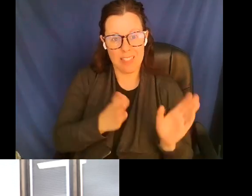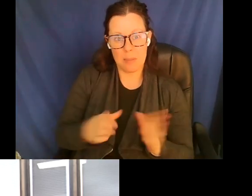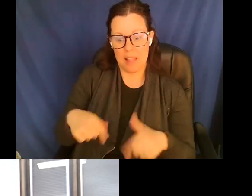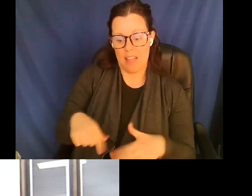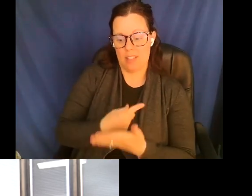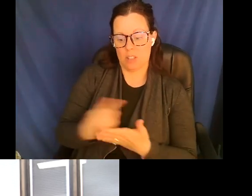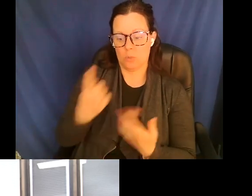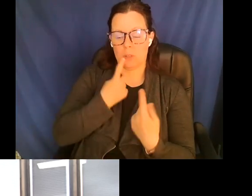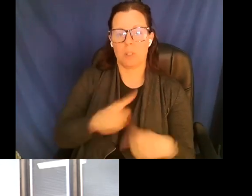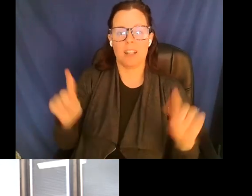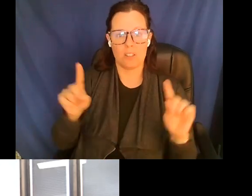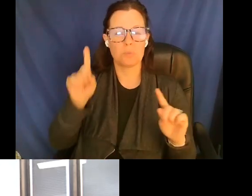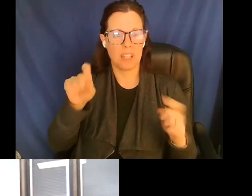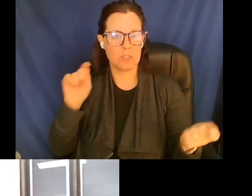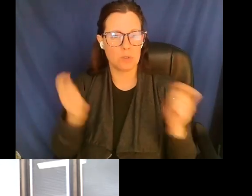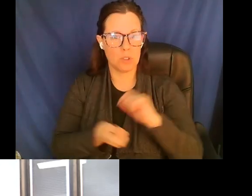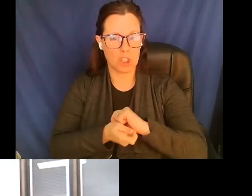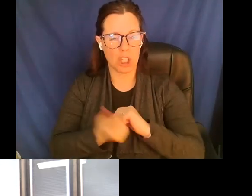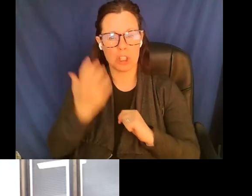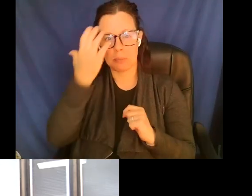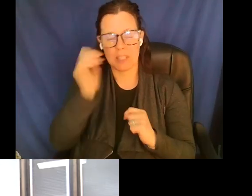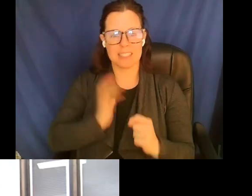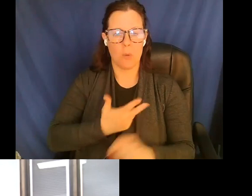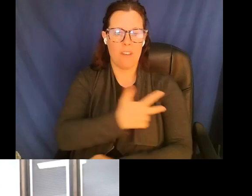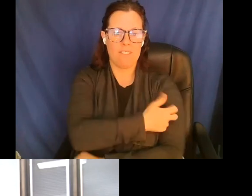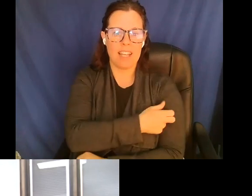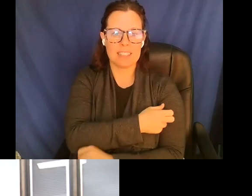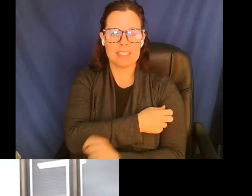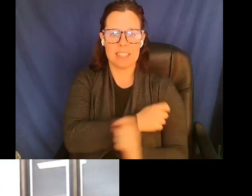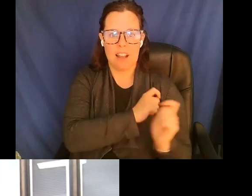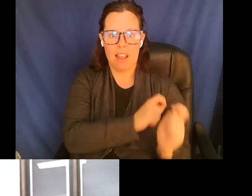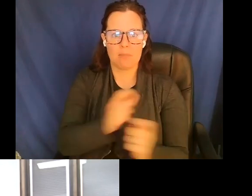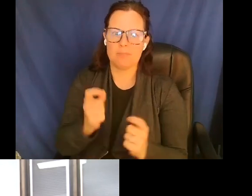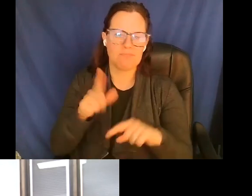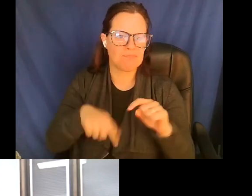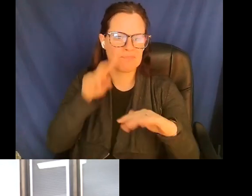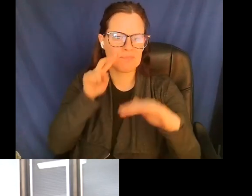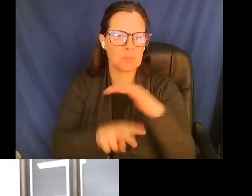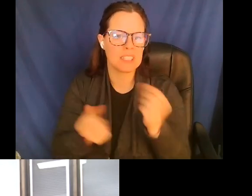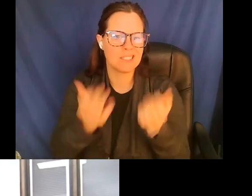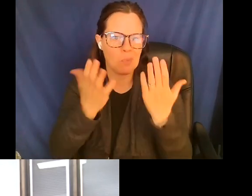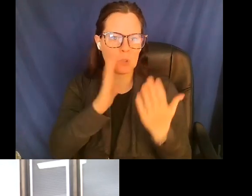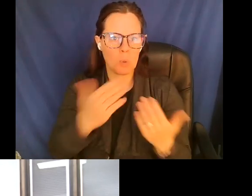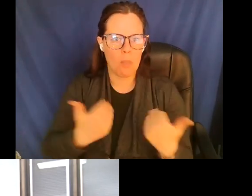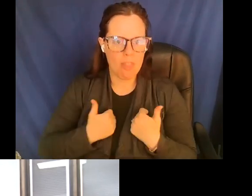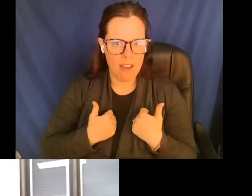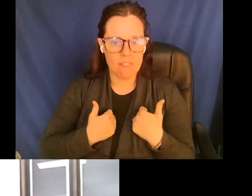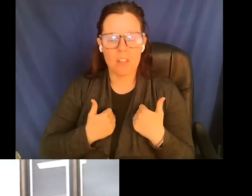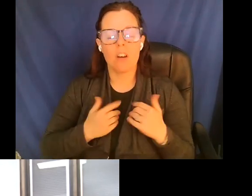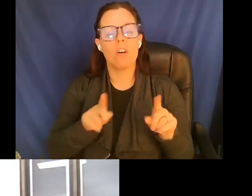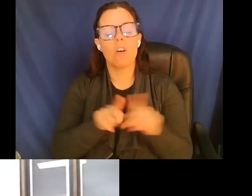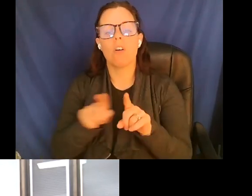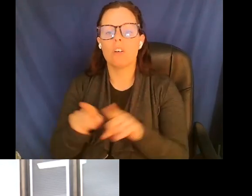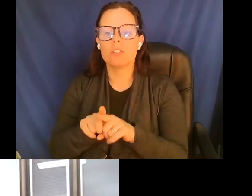to be changed because our vaccine allocation is no longer predictable. We are also no longer, we